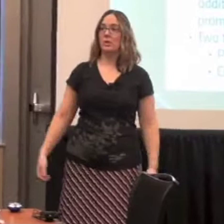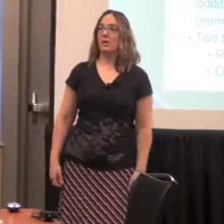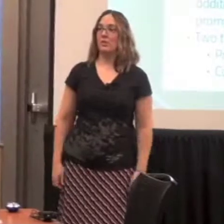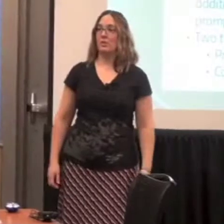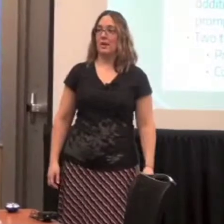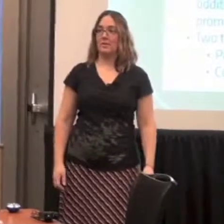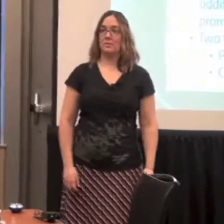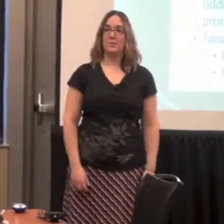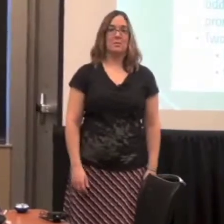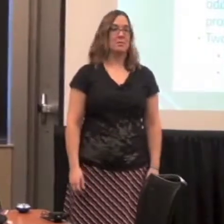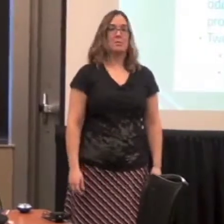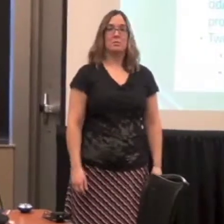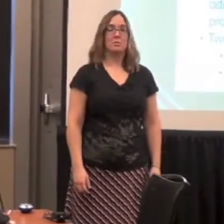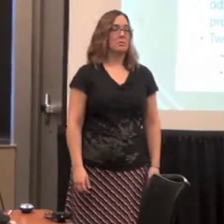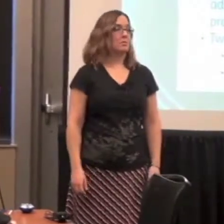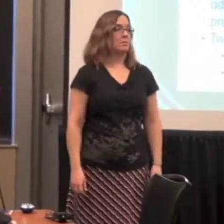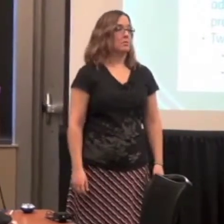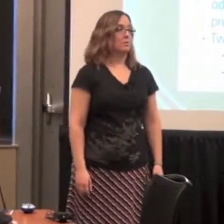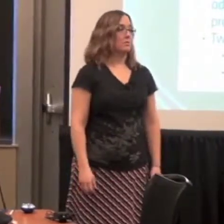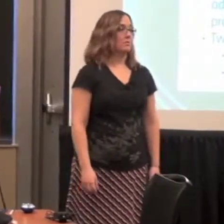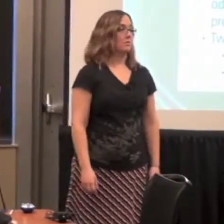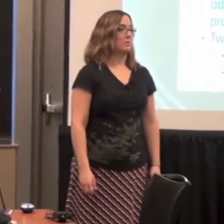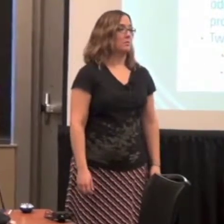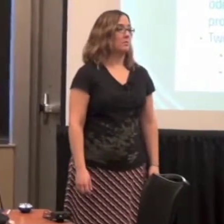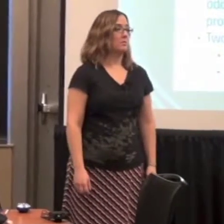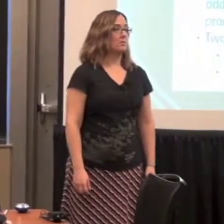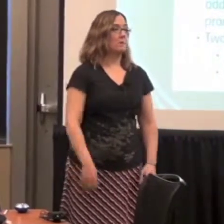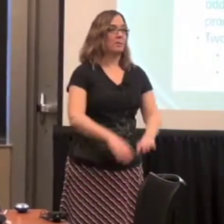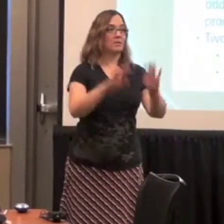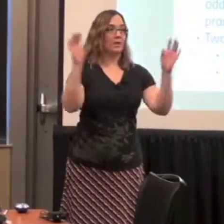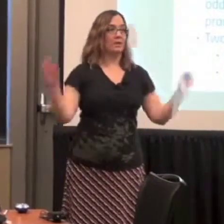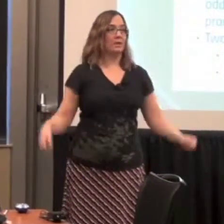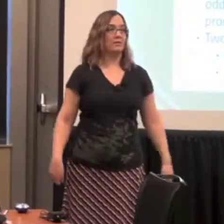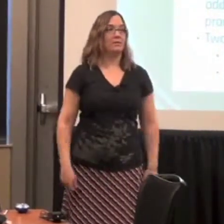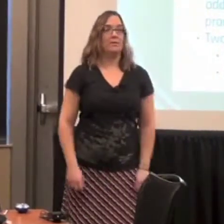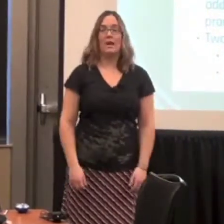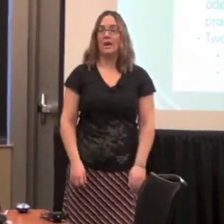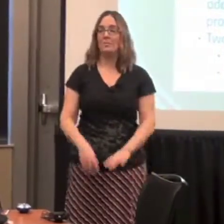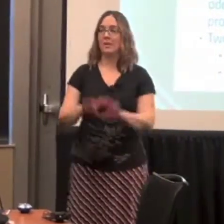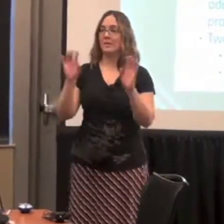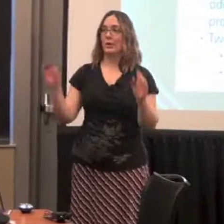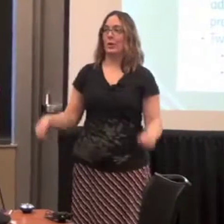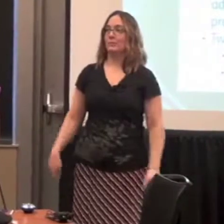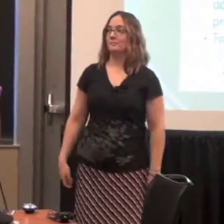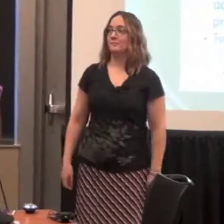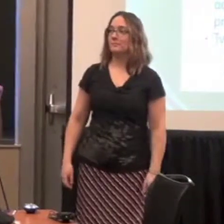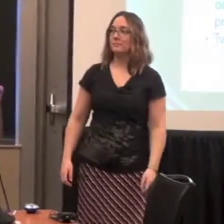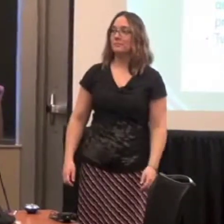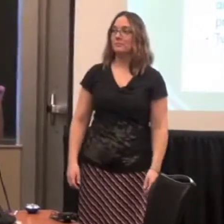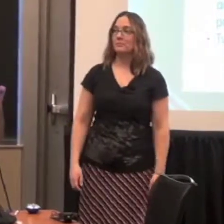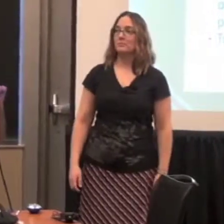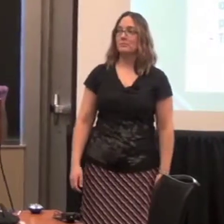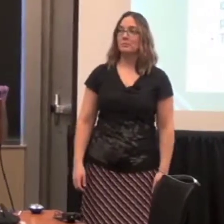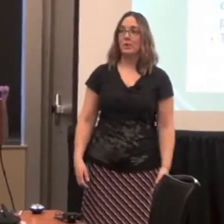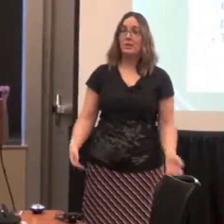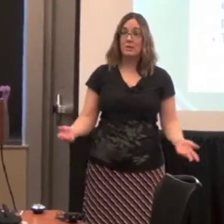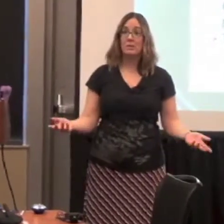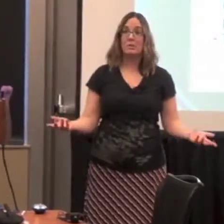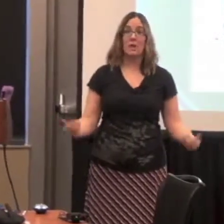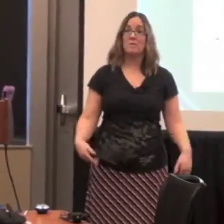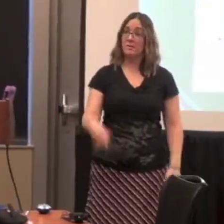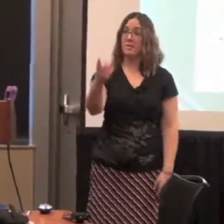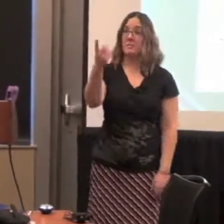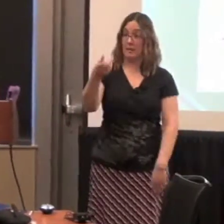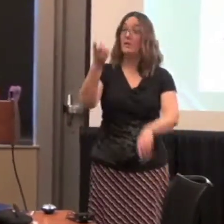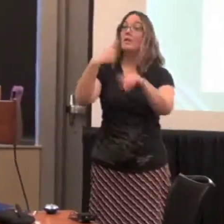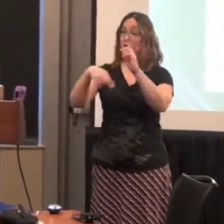What do you give in your classrooms? Be honest. Typical deaf kid, not complex learner. What do you do when you